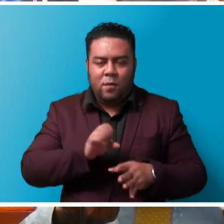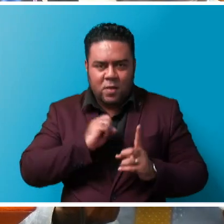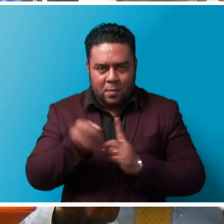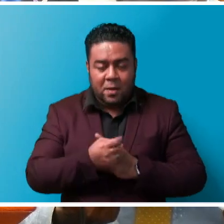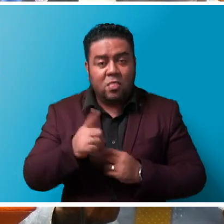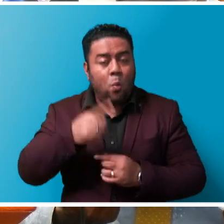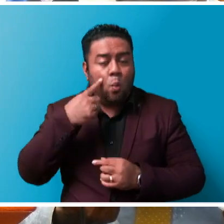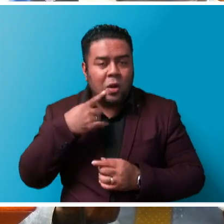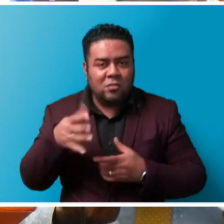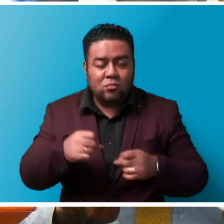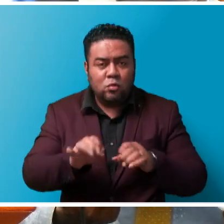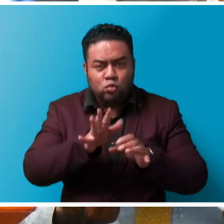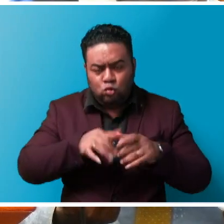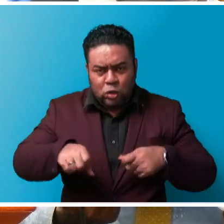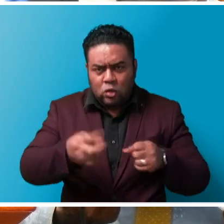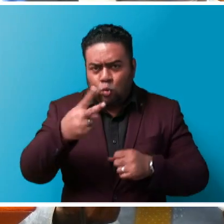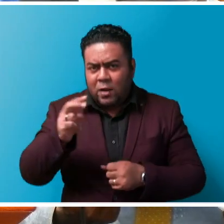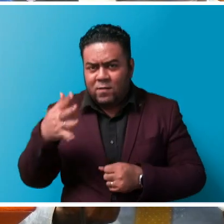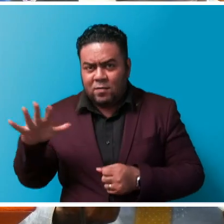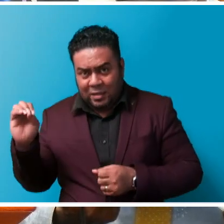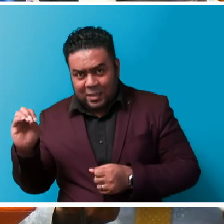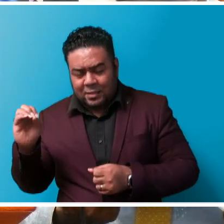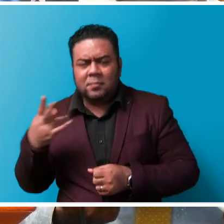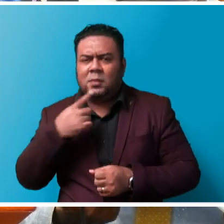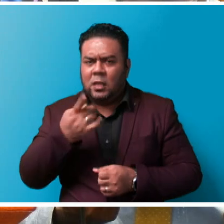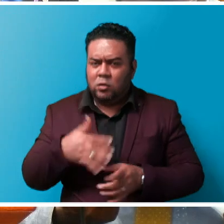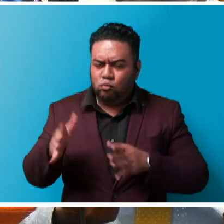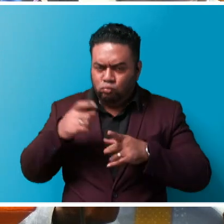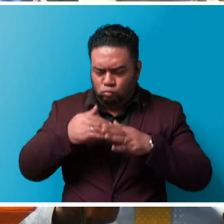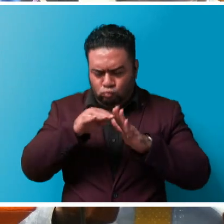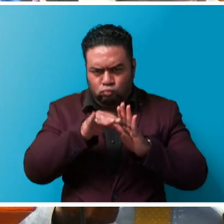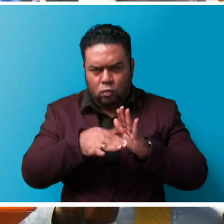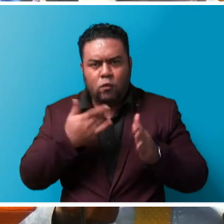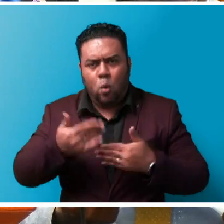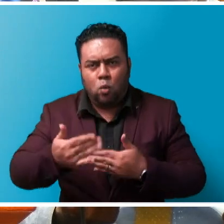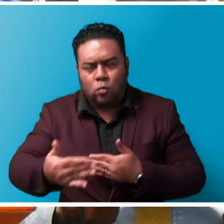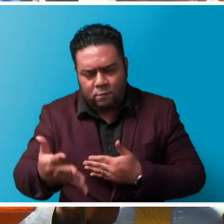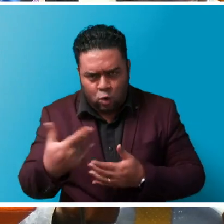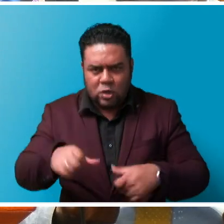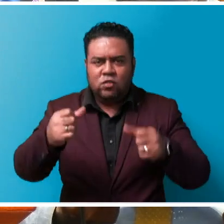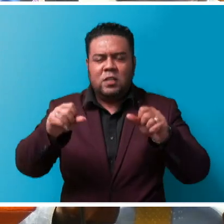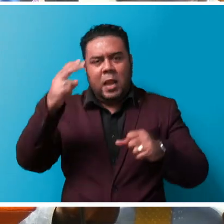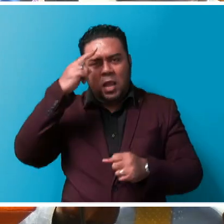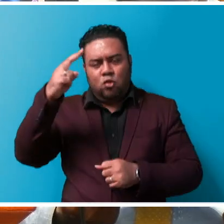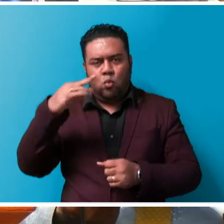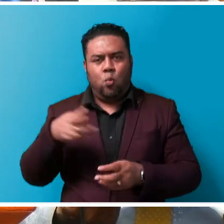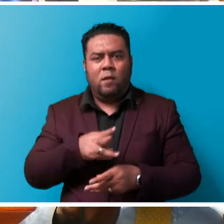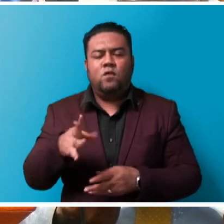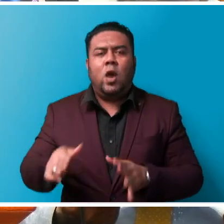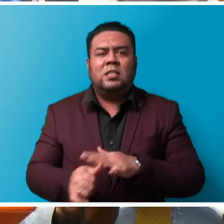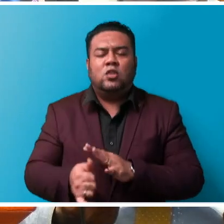Water Sector Strategy 2050 sets the course for a long-term structured approach to achieving nationwide access to clean